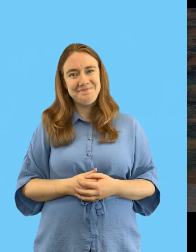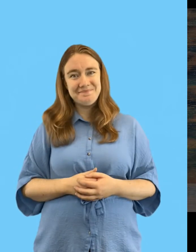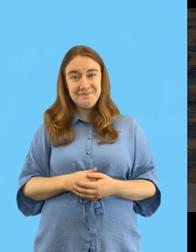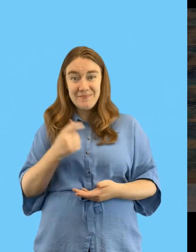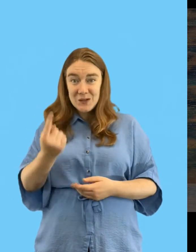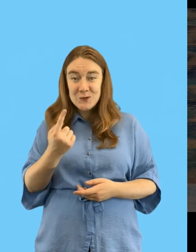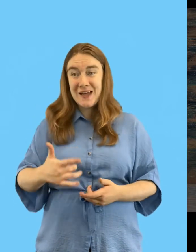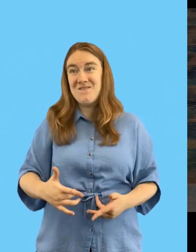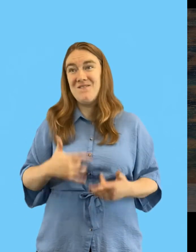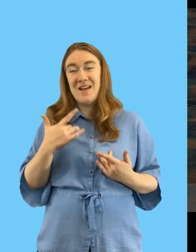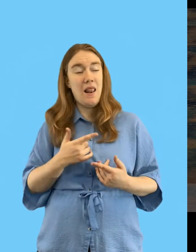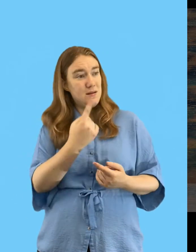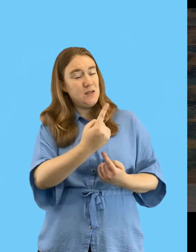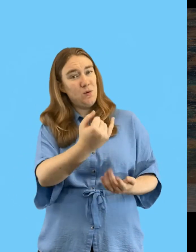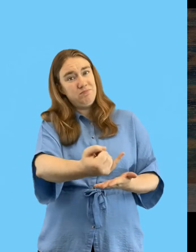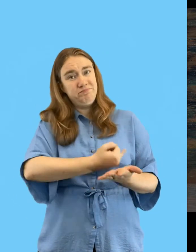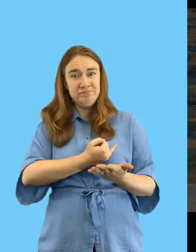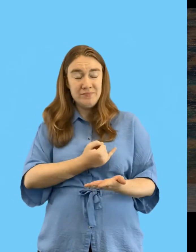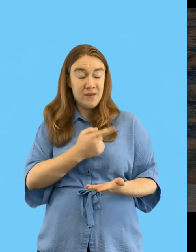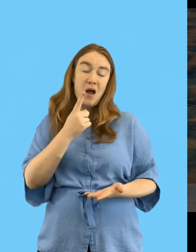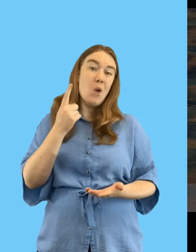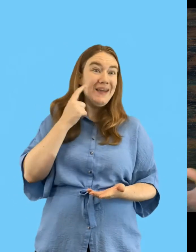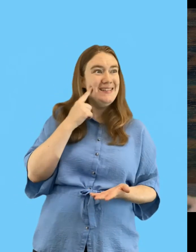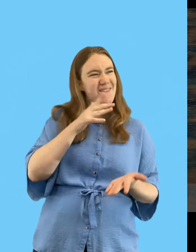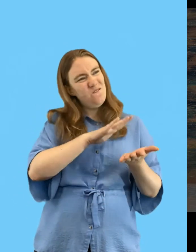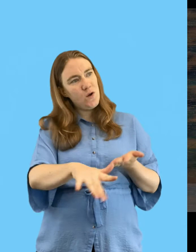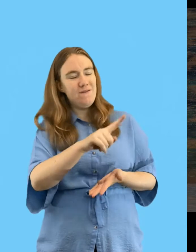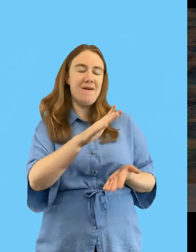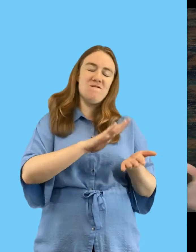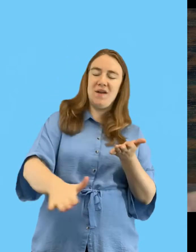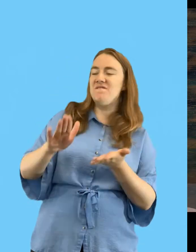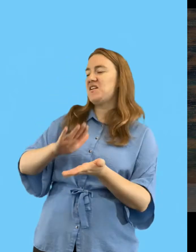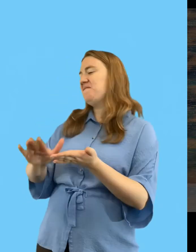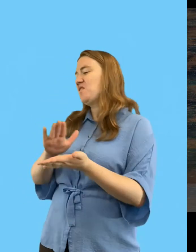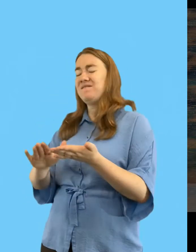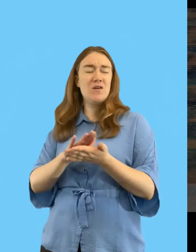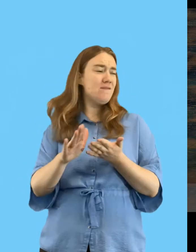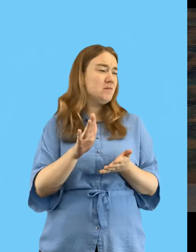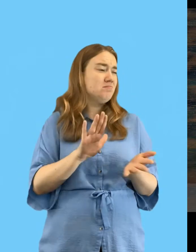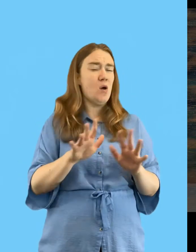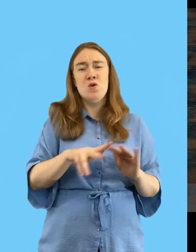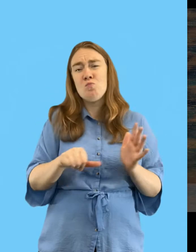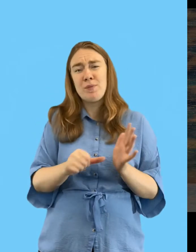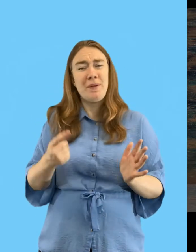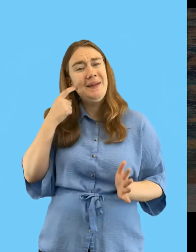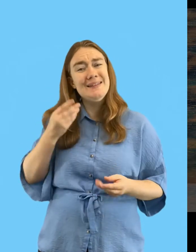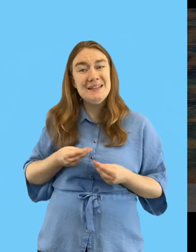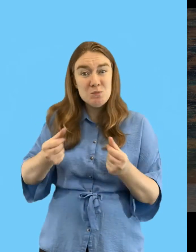it to forgive others in church life, or maybe family life, or just everyday, day-to-day